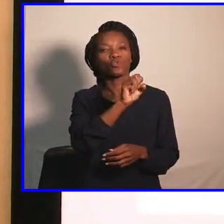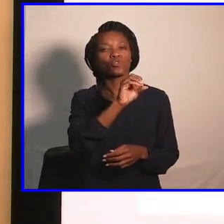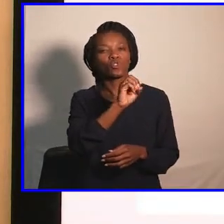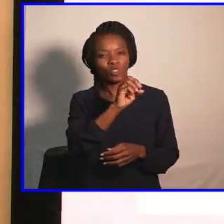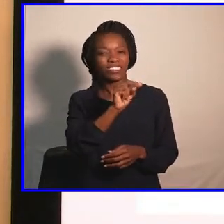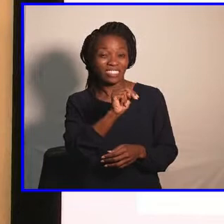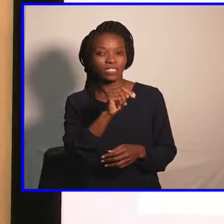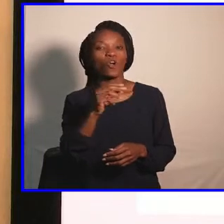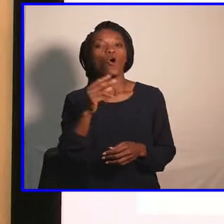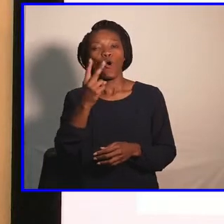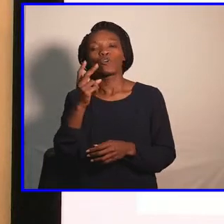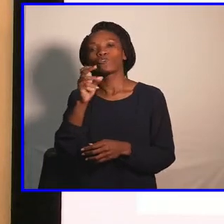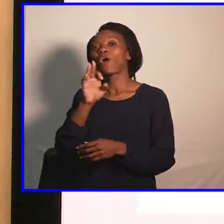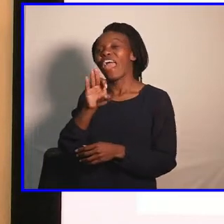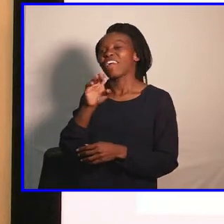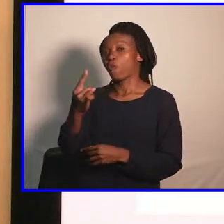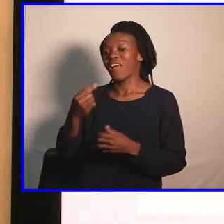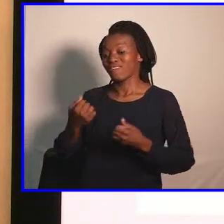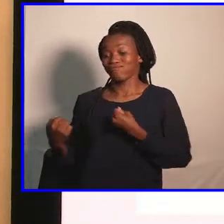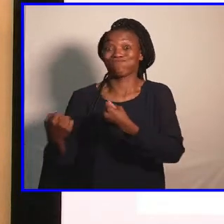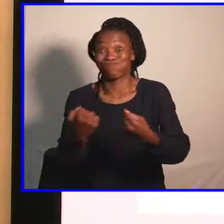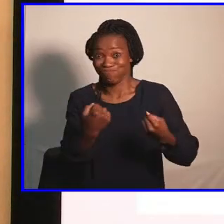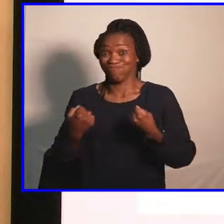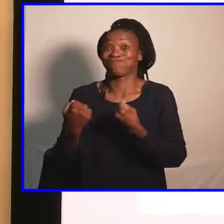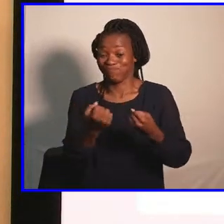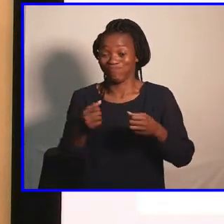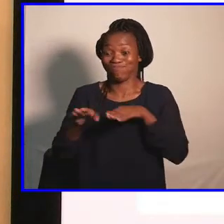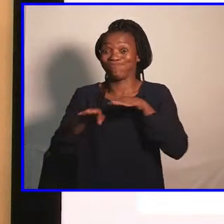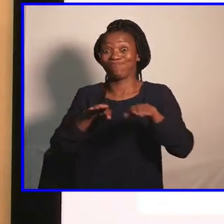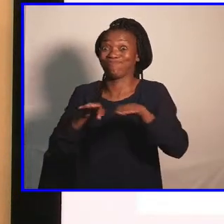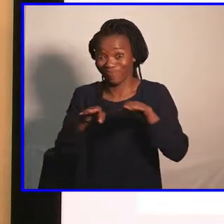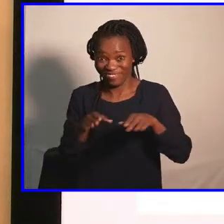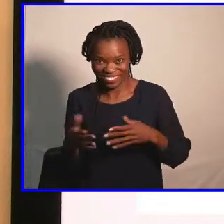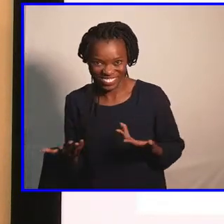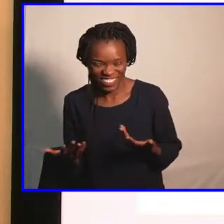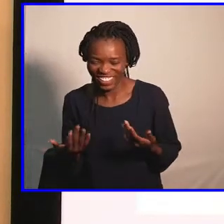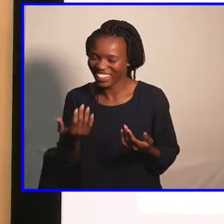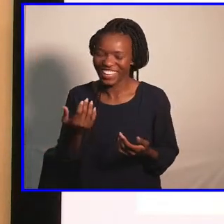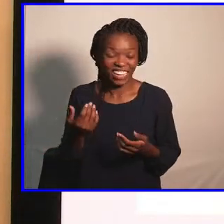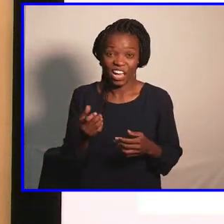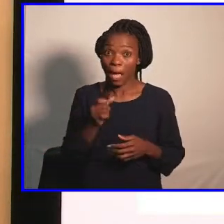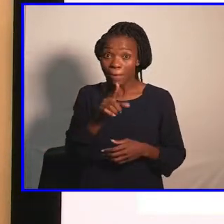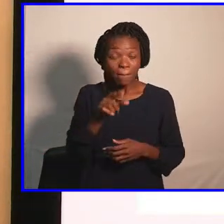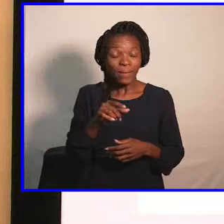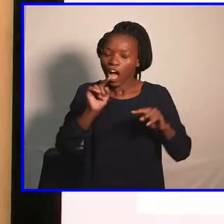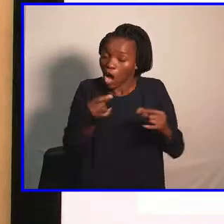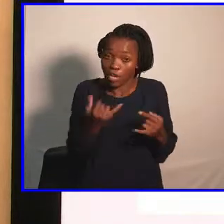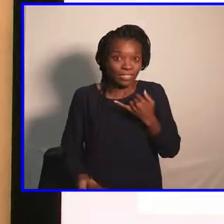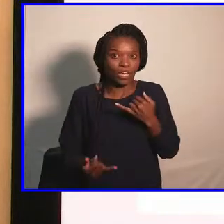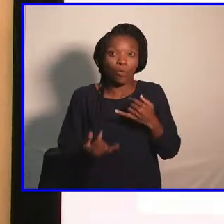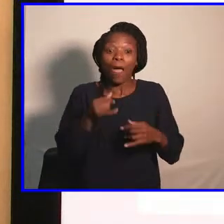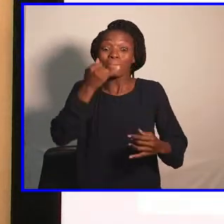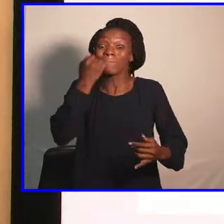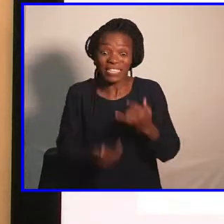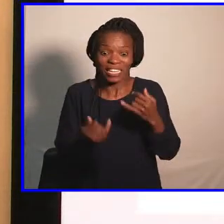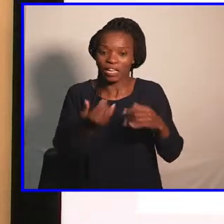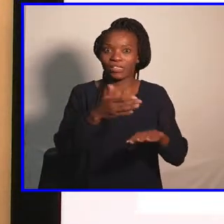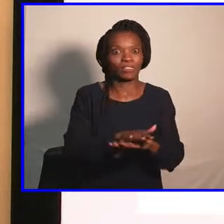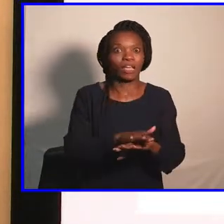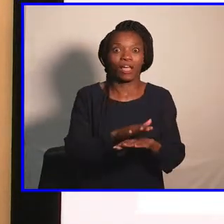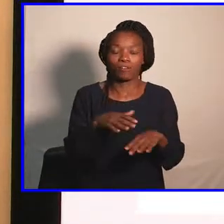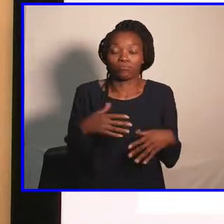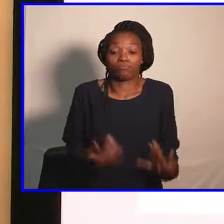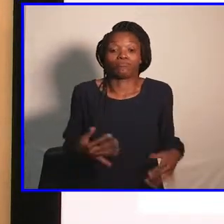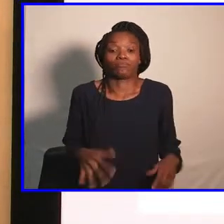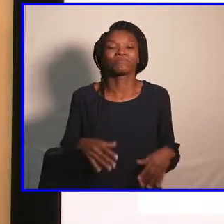motor racing, because you have no chance to make an error, to make a mistake. So thank you very